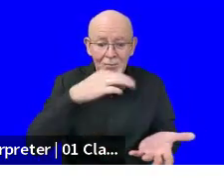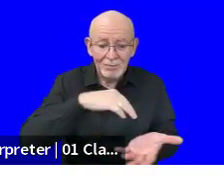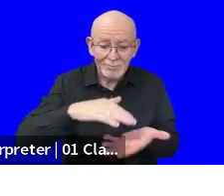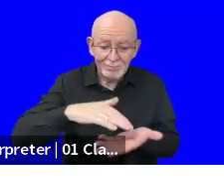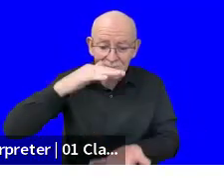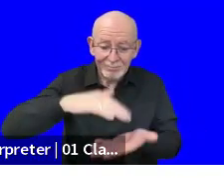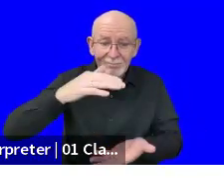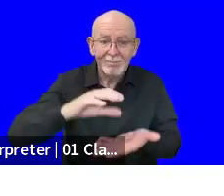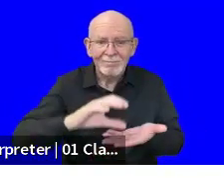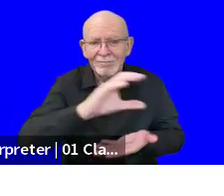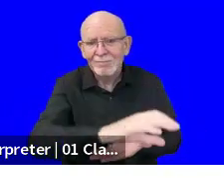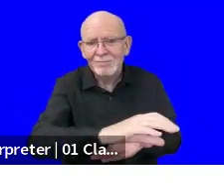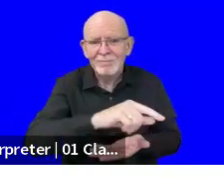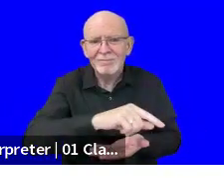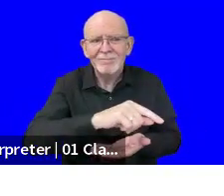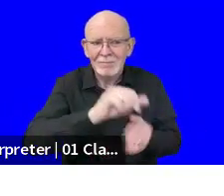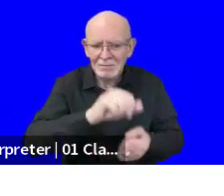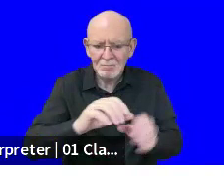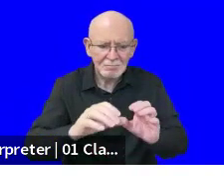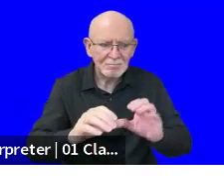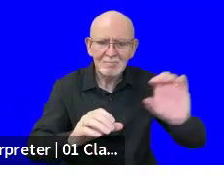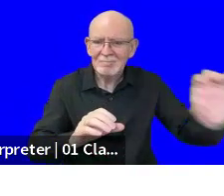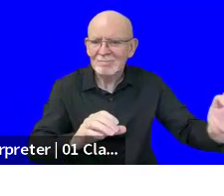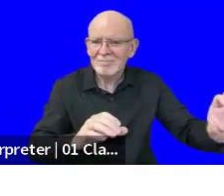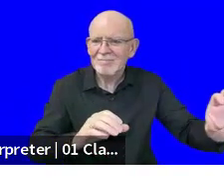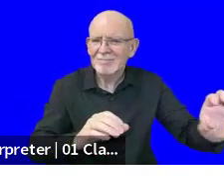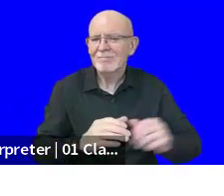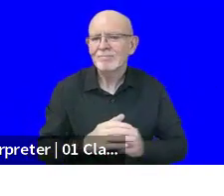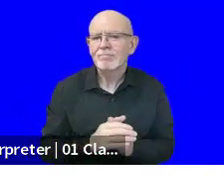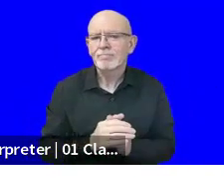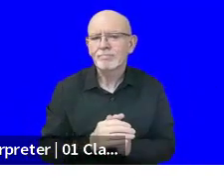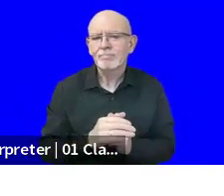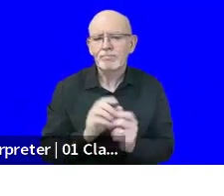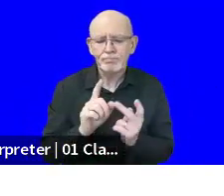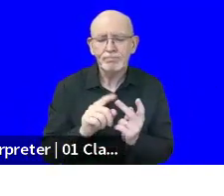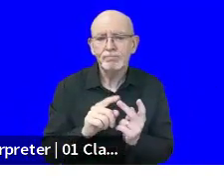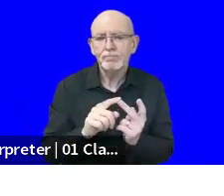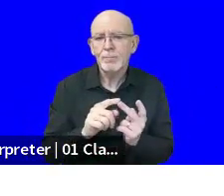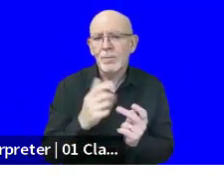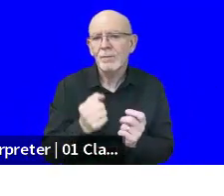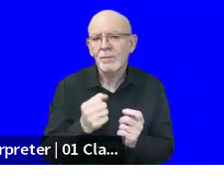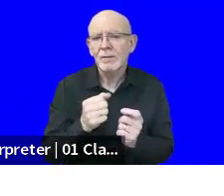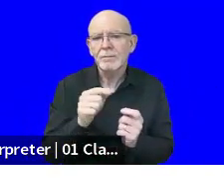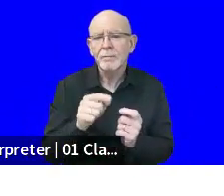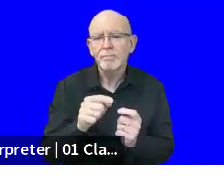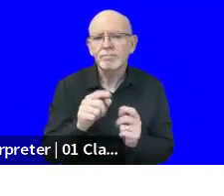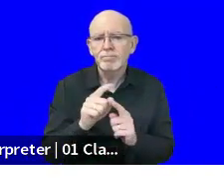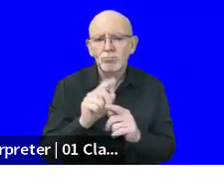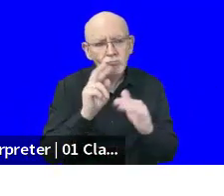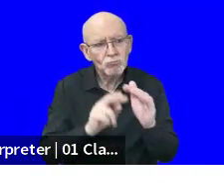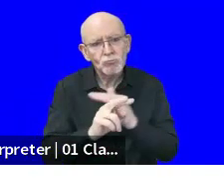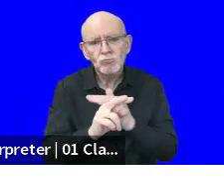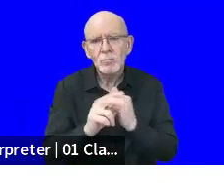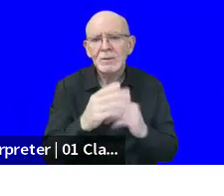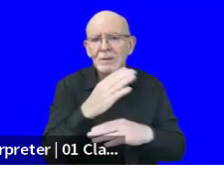use of an estimate of disability-related costs is to advocate and benchmark the value of a possible disability